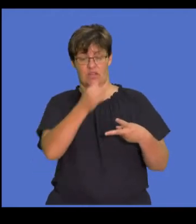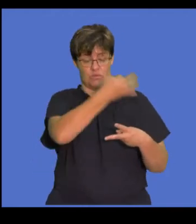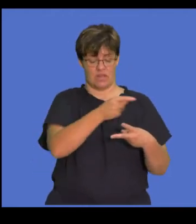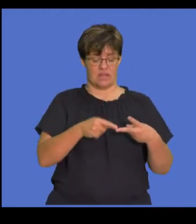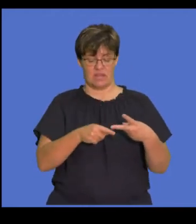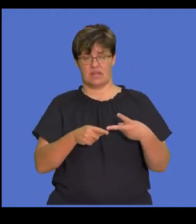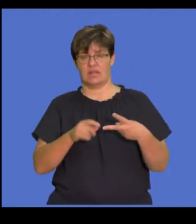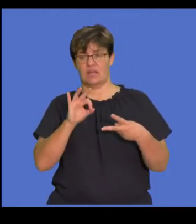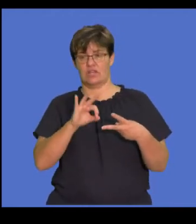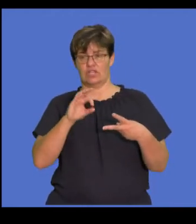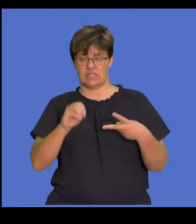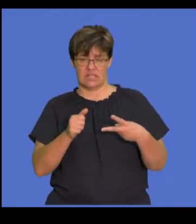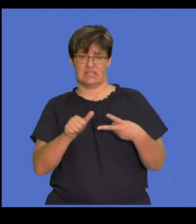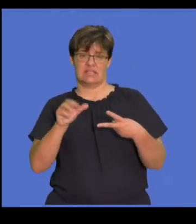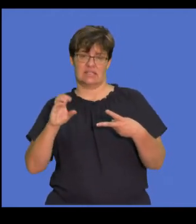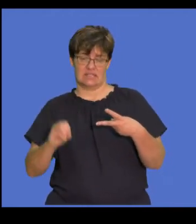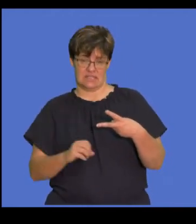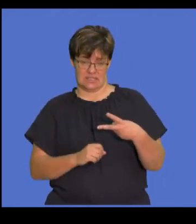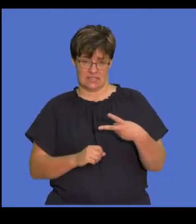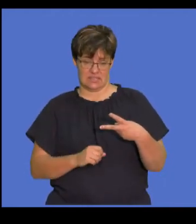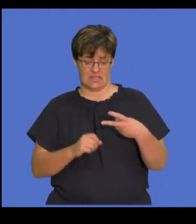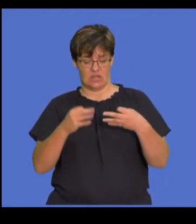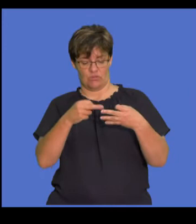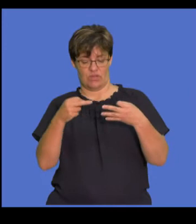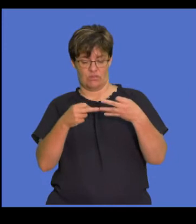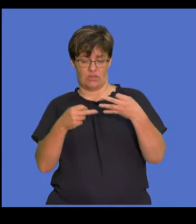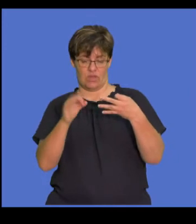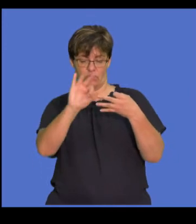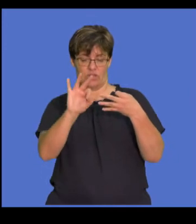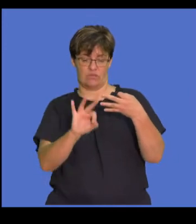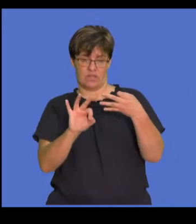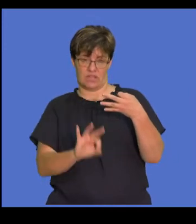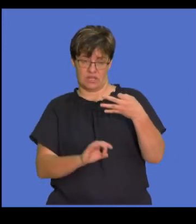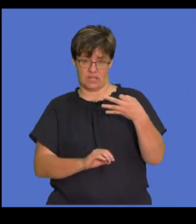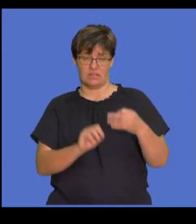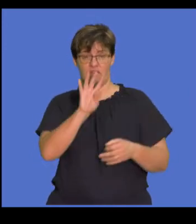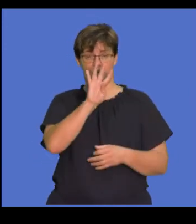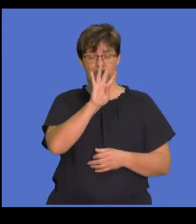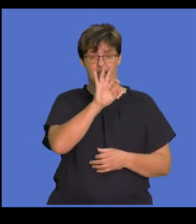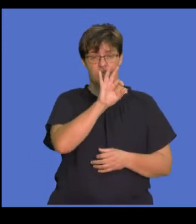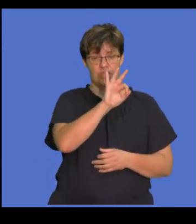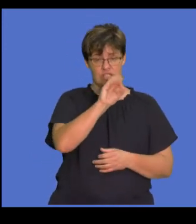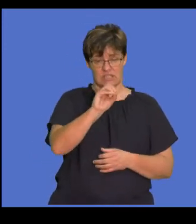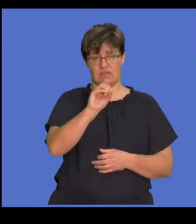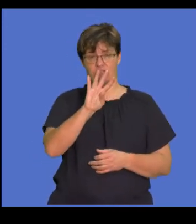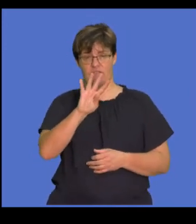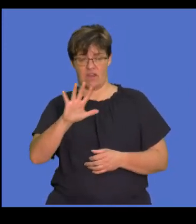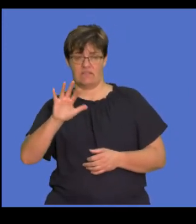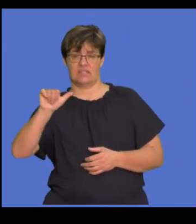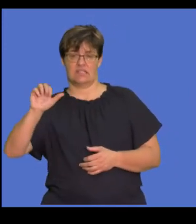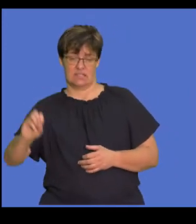then the 30 degrees, and the 60 degrees, because our 3 special angles are 30, 45, and